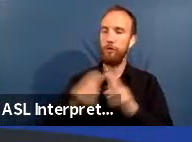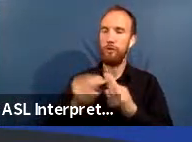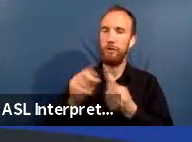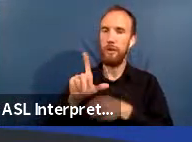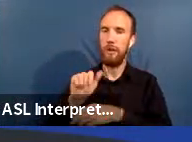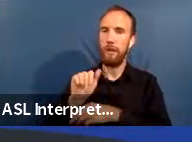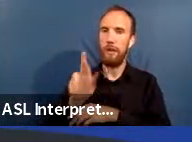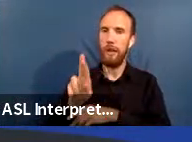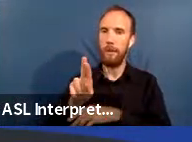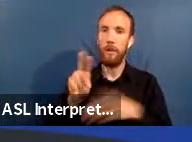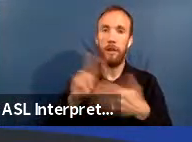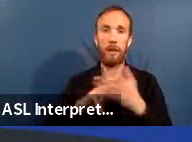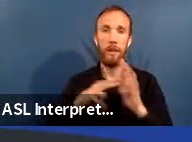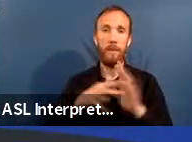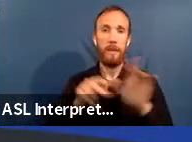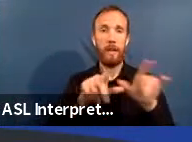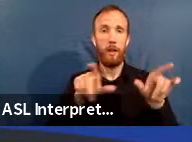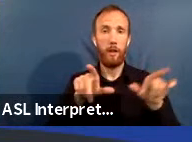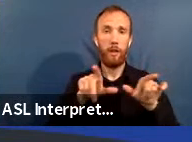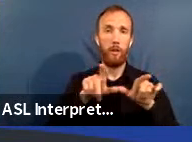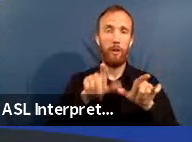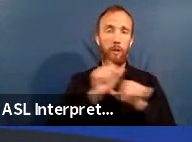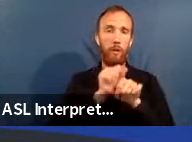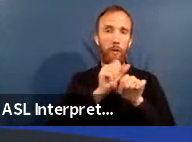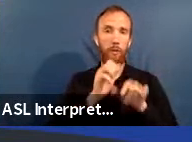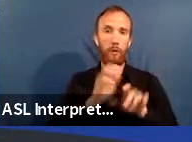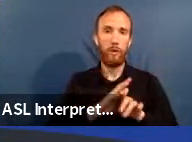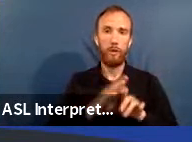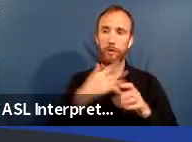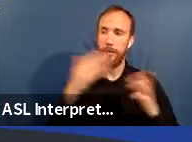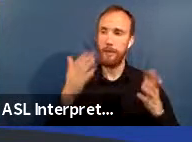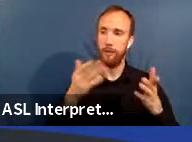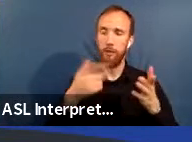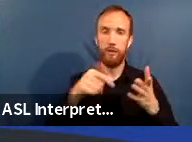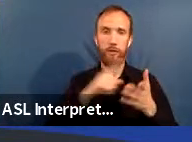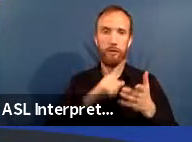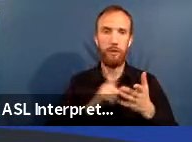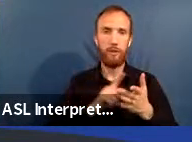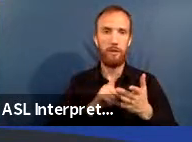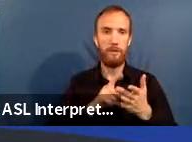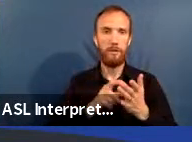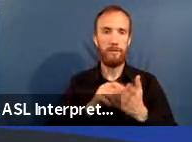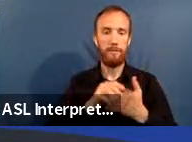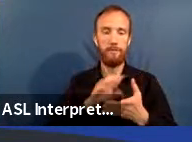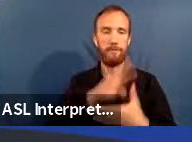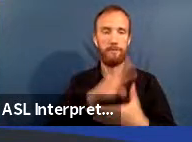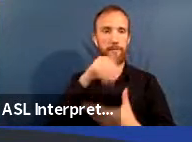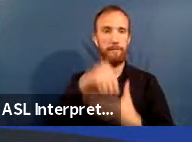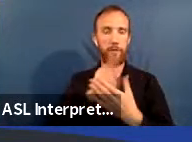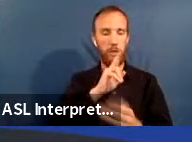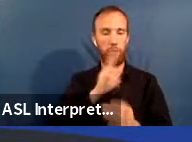are encouraged to get into the CPS vendor pool and bid on capital projects.